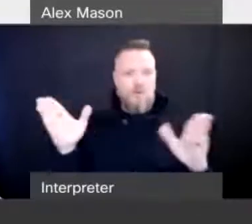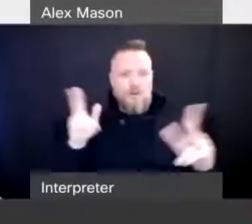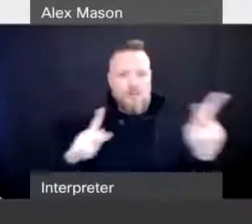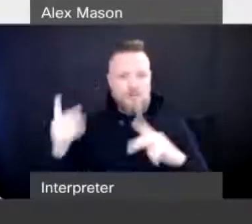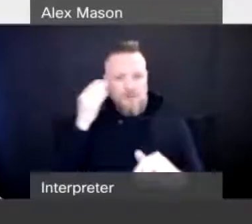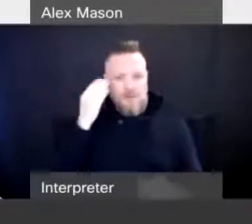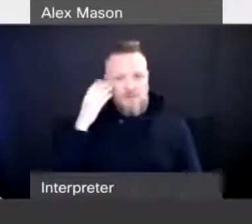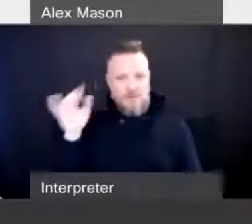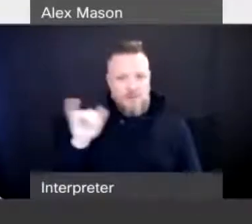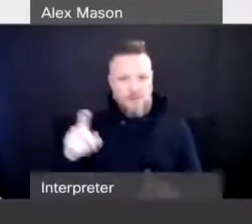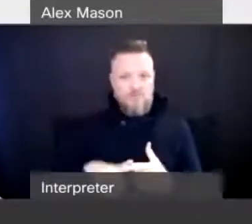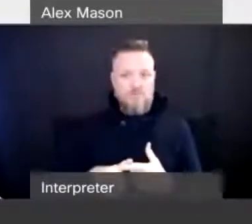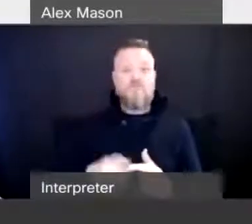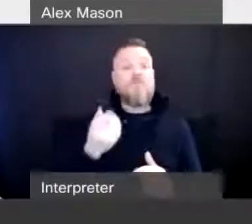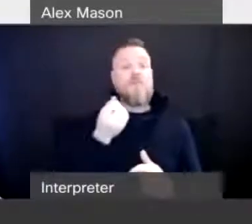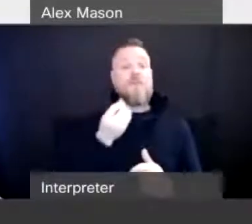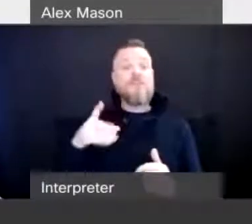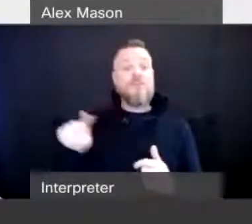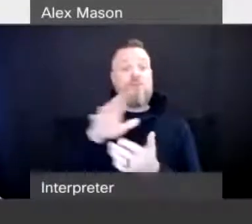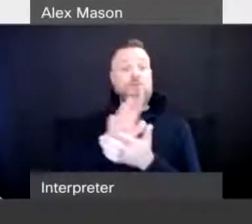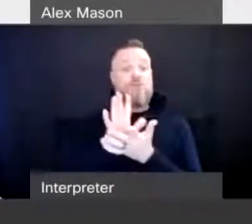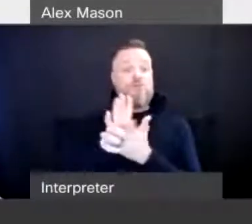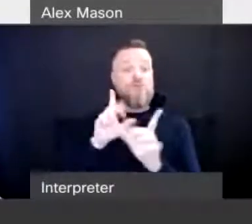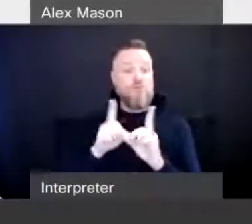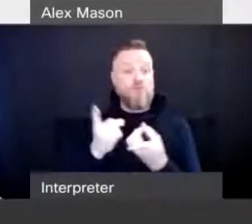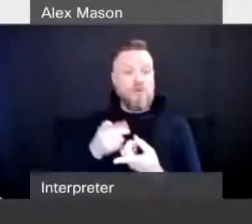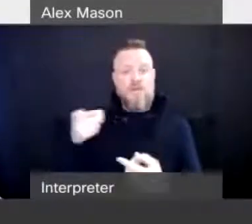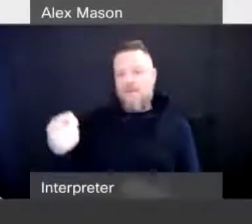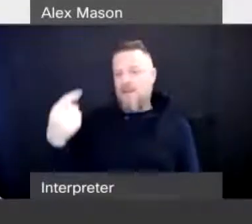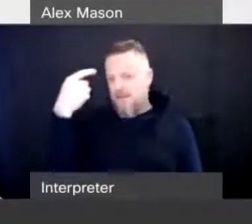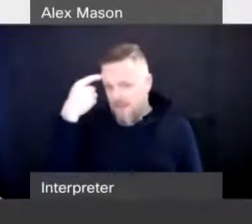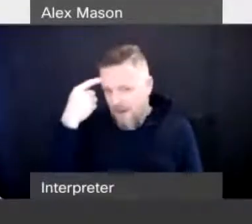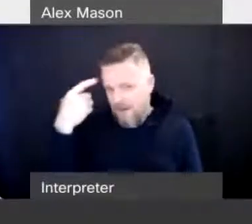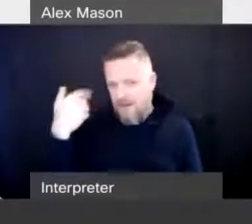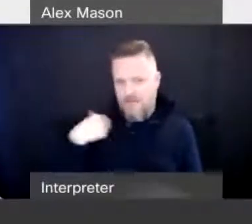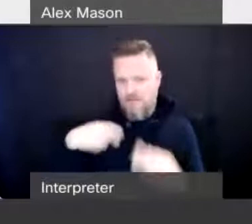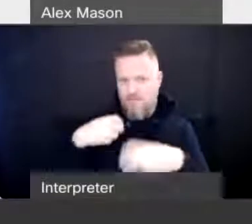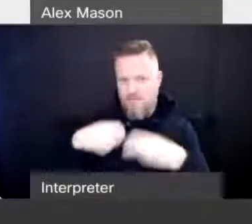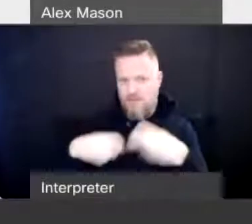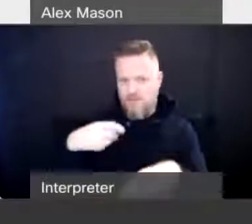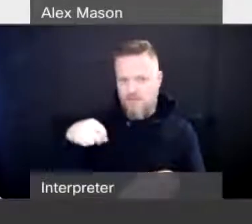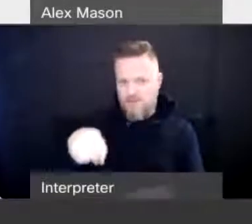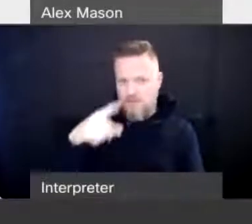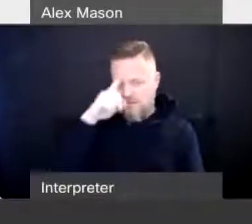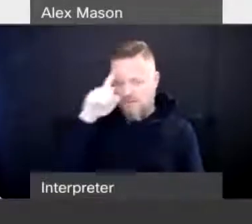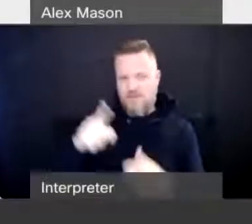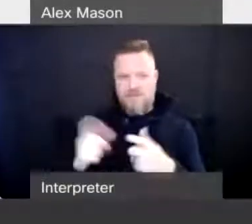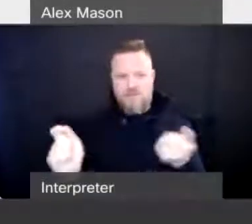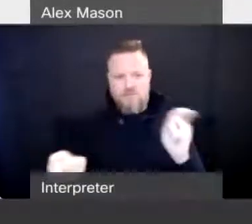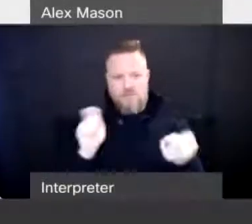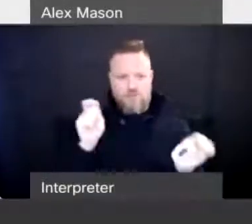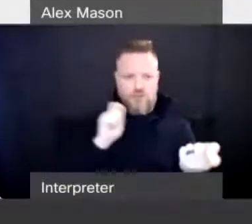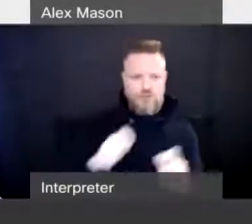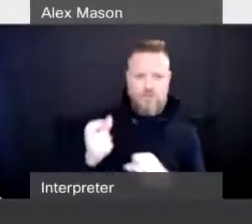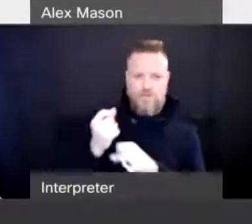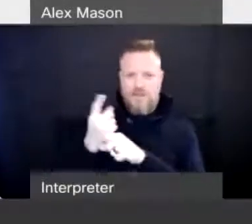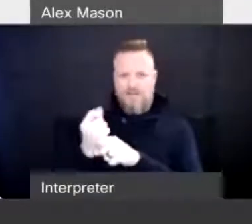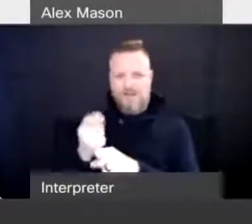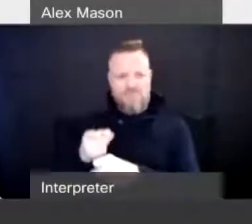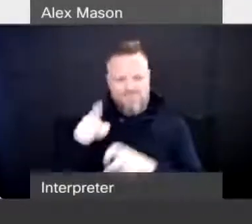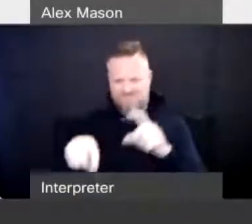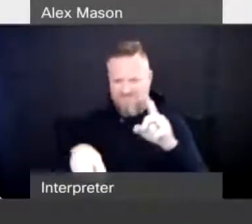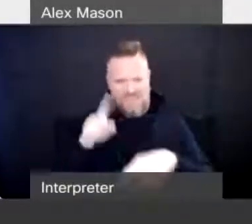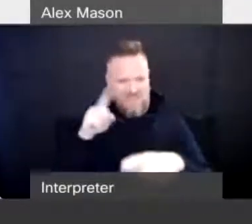that several school districts thought that there was a problem with this because it would reshuffle each year, but couldn't figure out why it